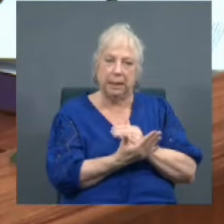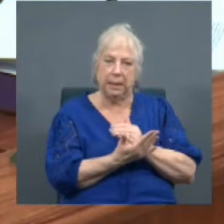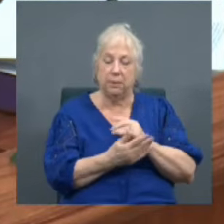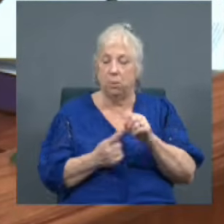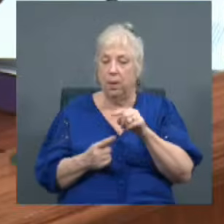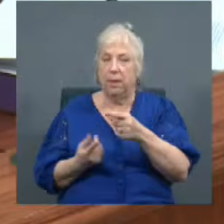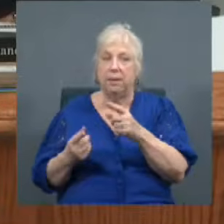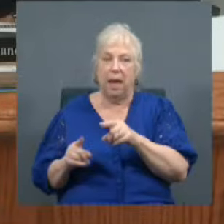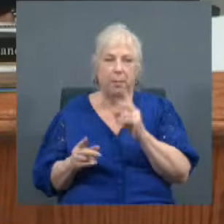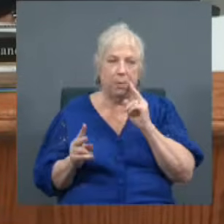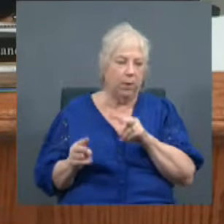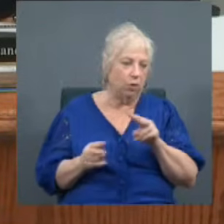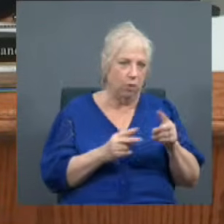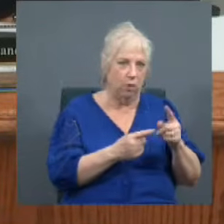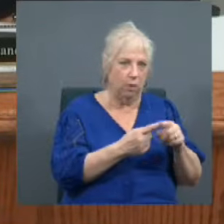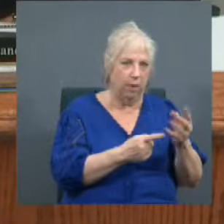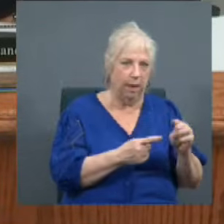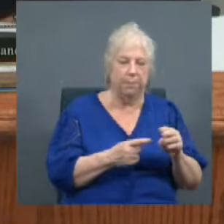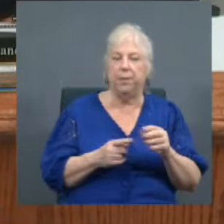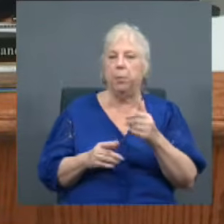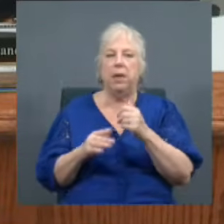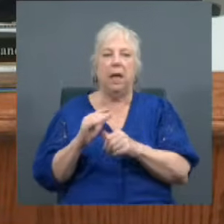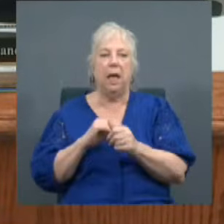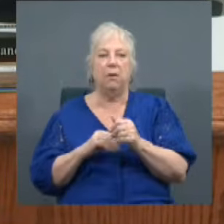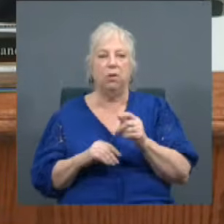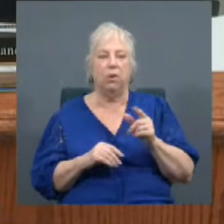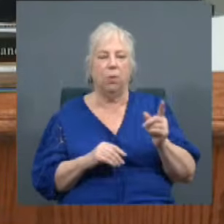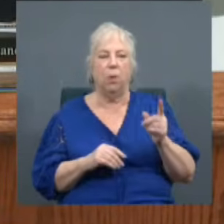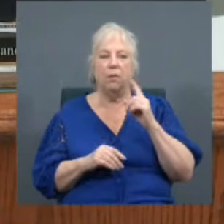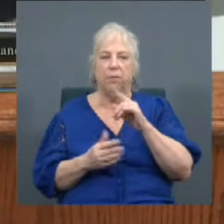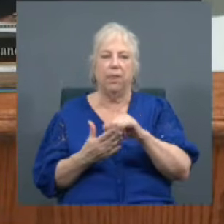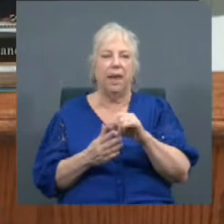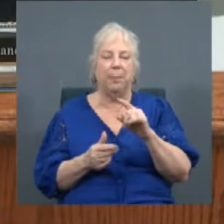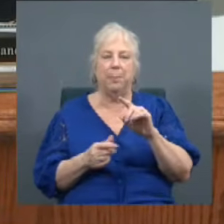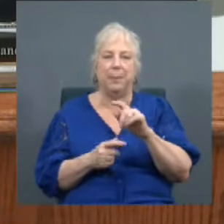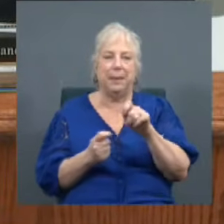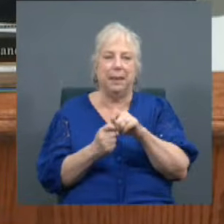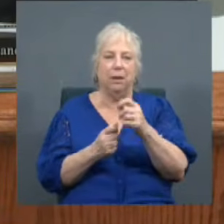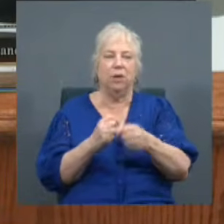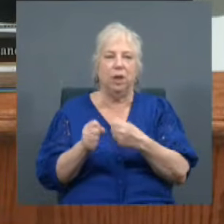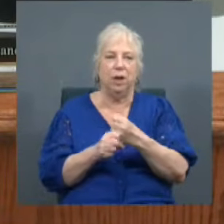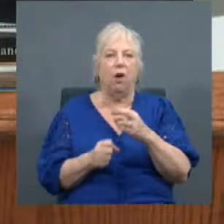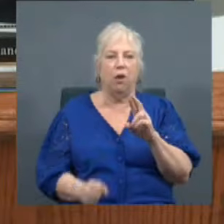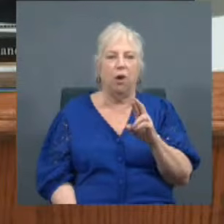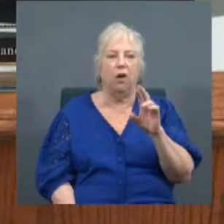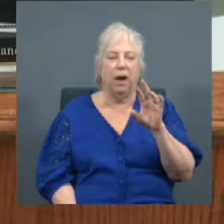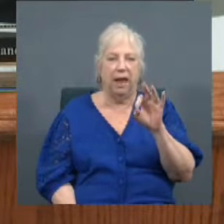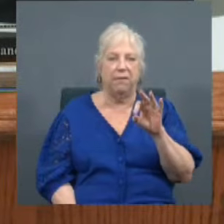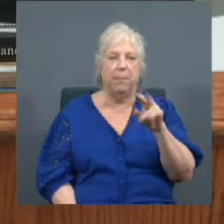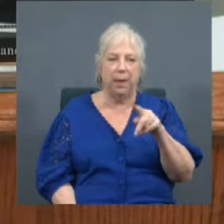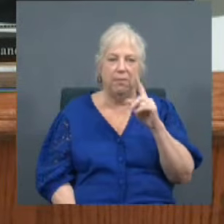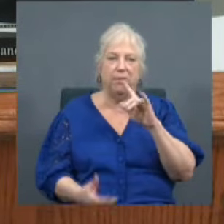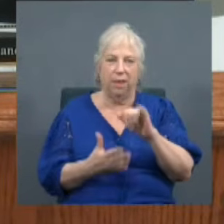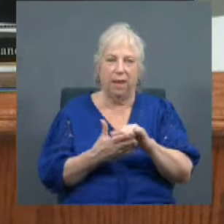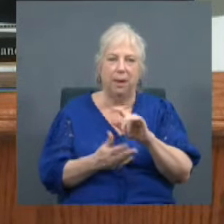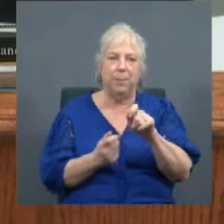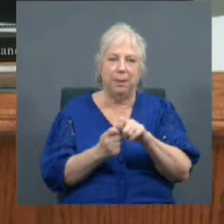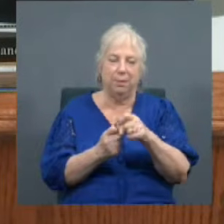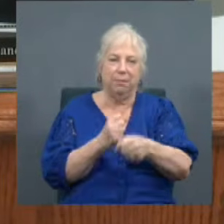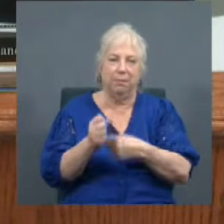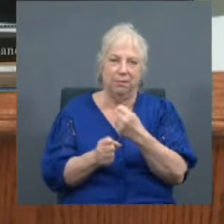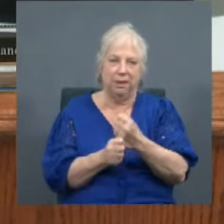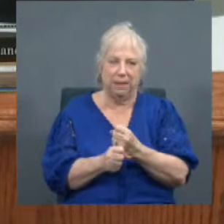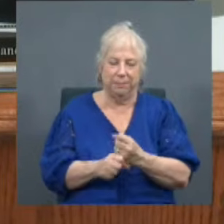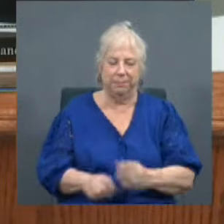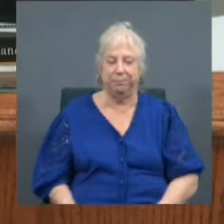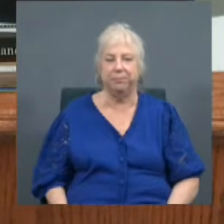to. So it was under our current. It was under the existing- one for that particular our- year. Our RFP for that year. All right. You